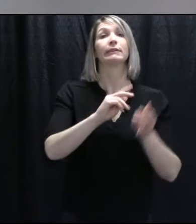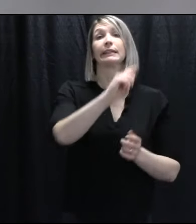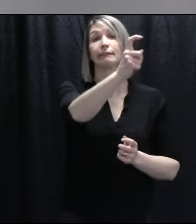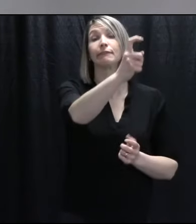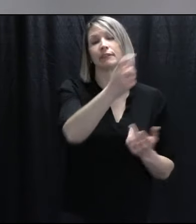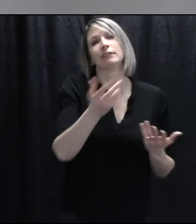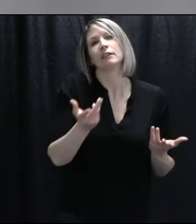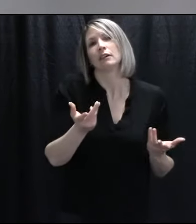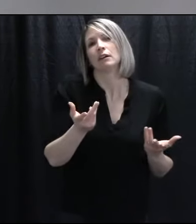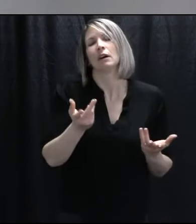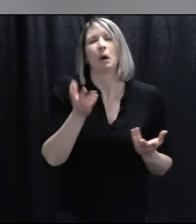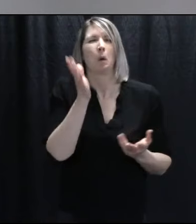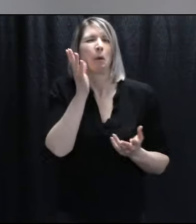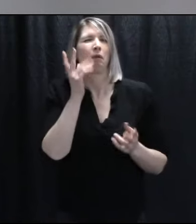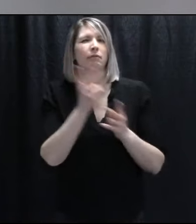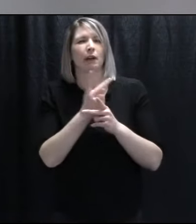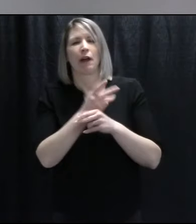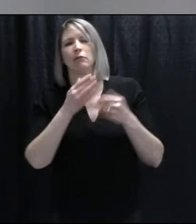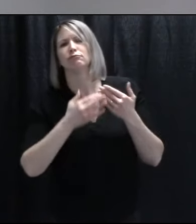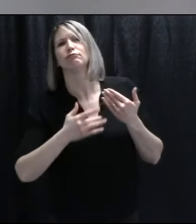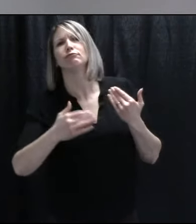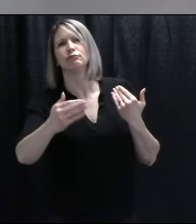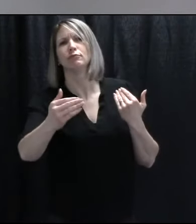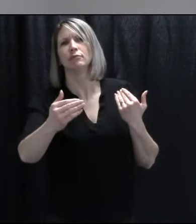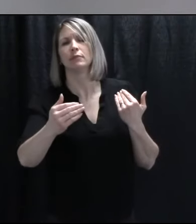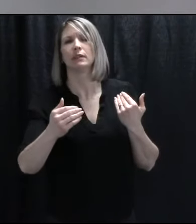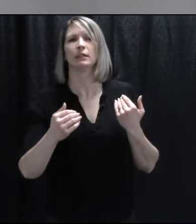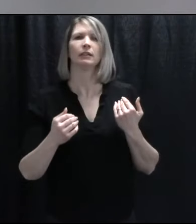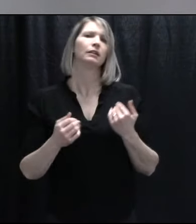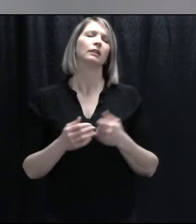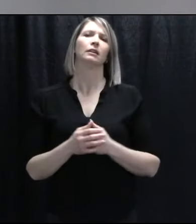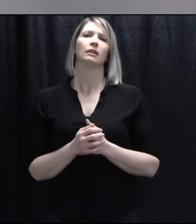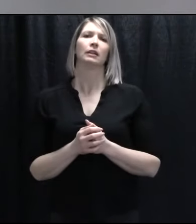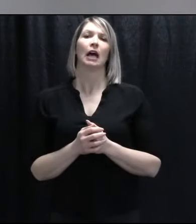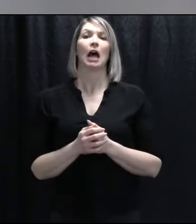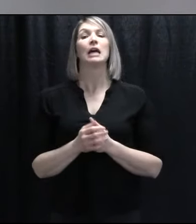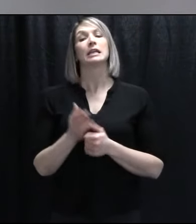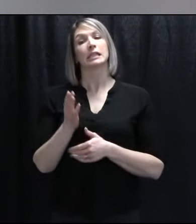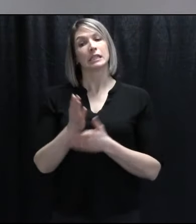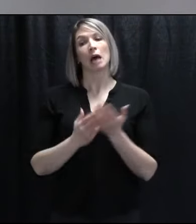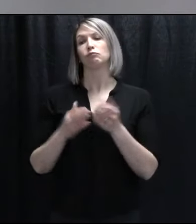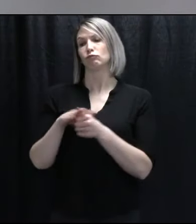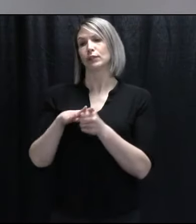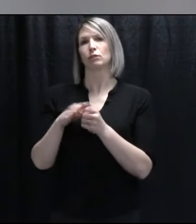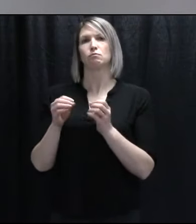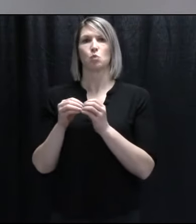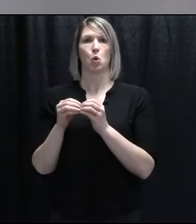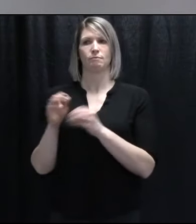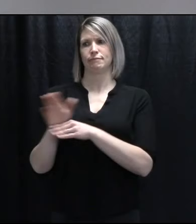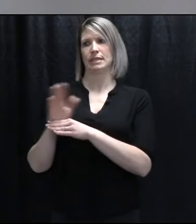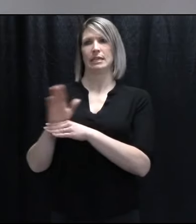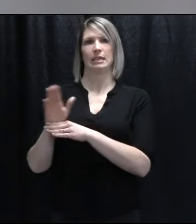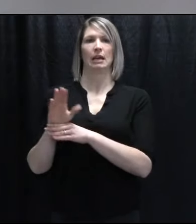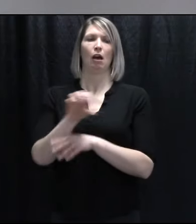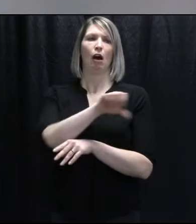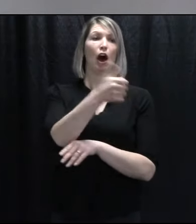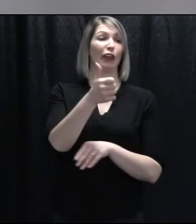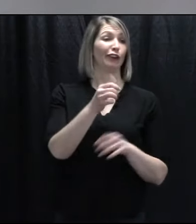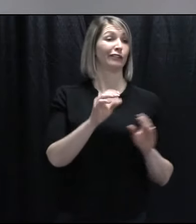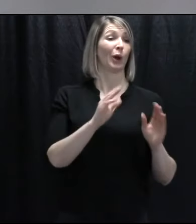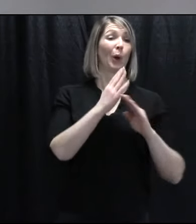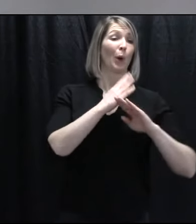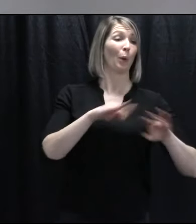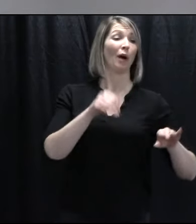reallocating equipment from a relatively quiet area to a much busier one. That may come, and we have plans